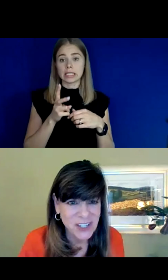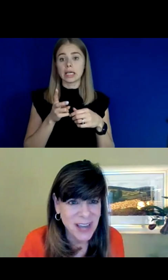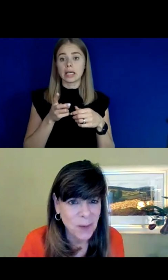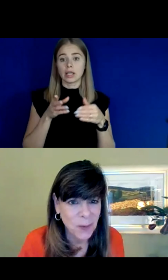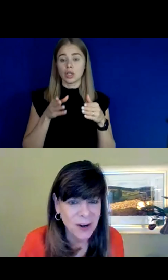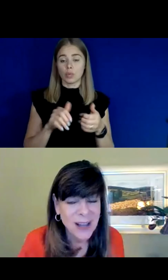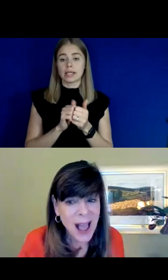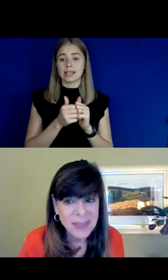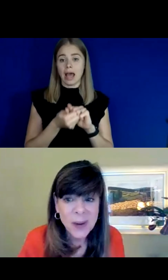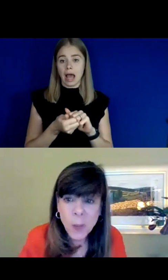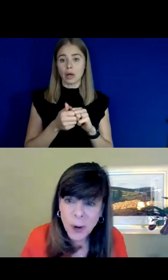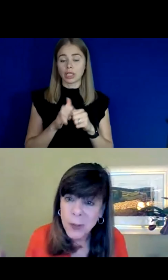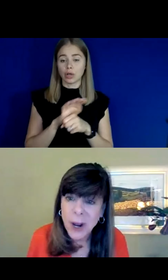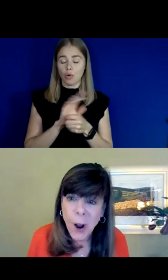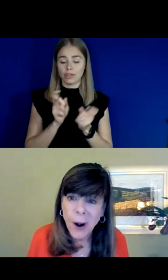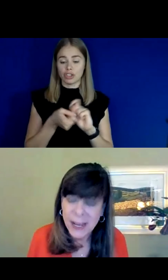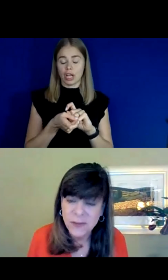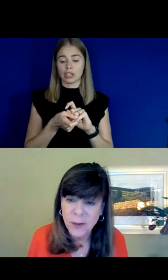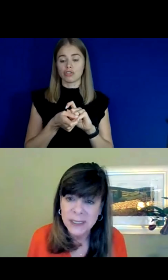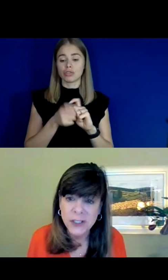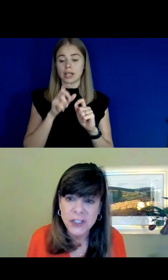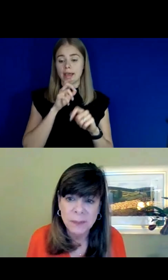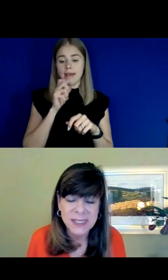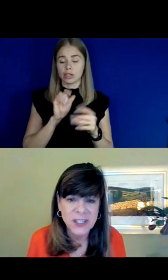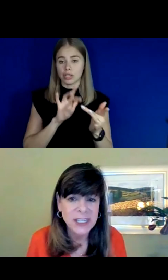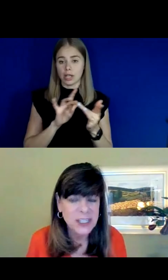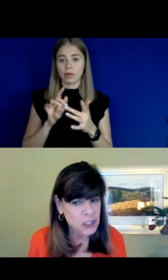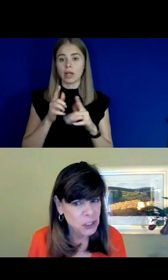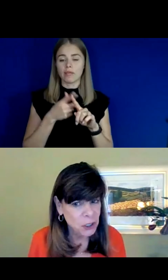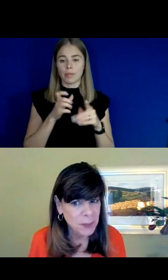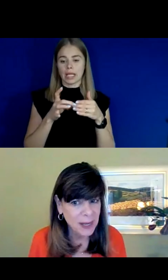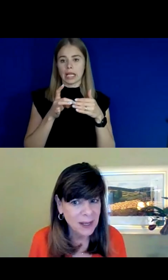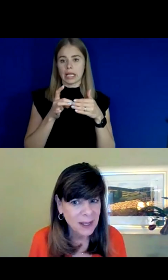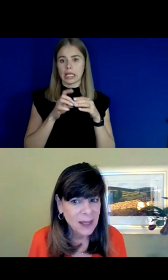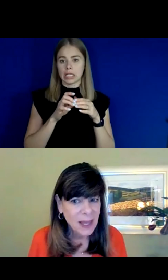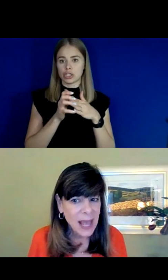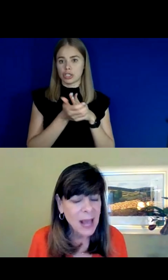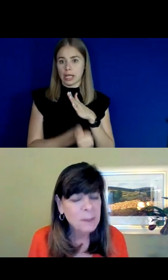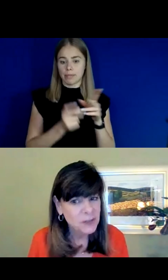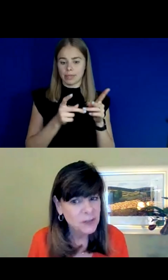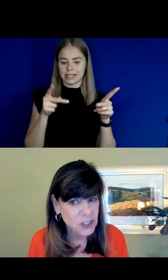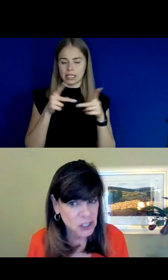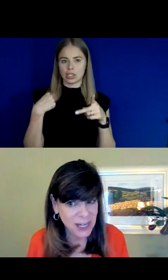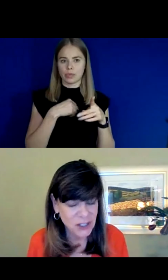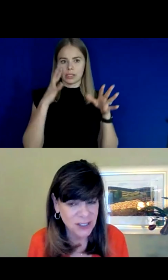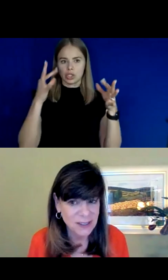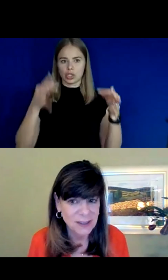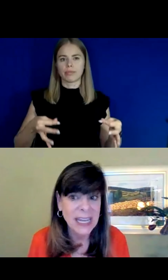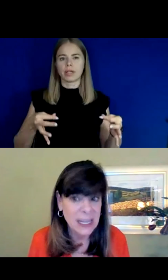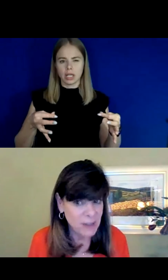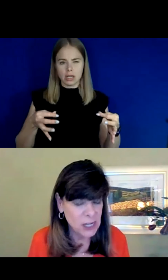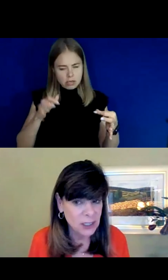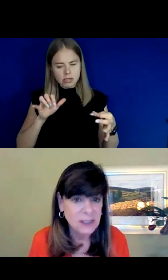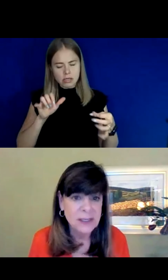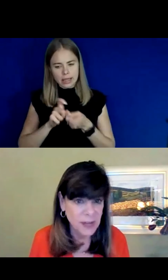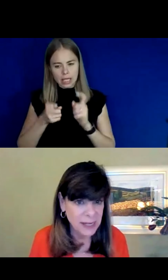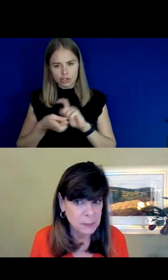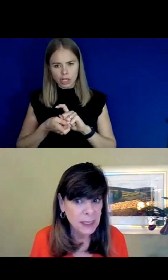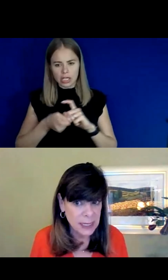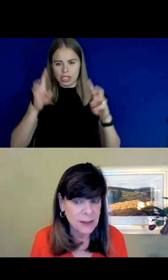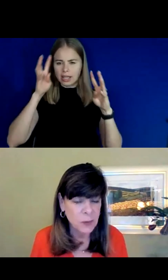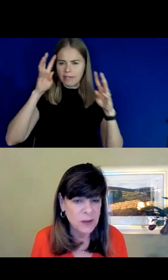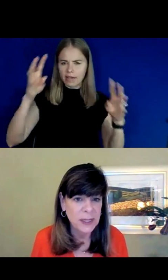the aging network, I think where we are from a leadership position is determining how much of these changes, the innovations,